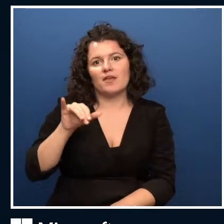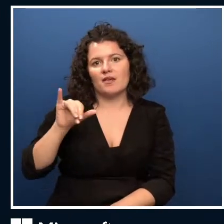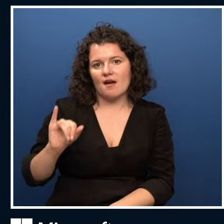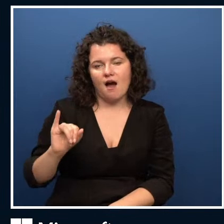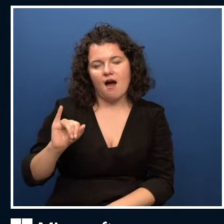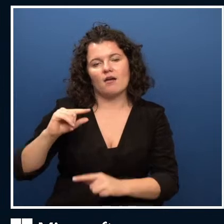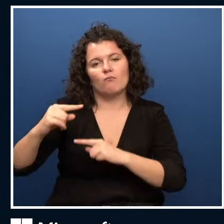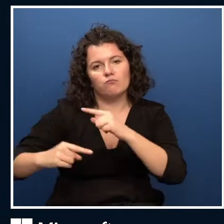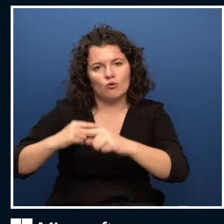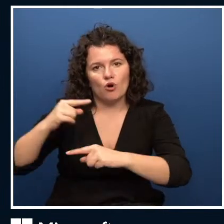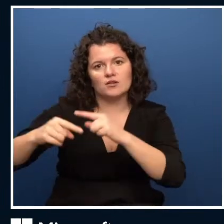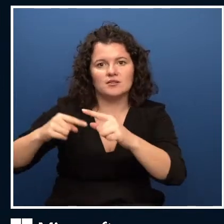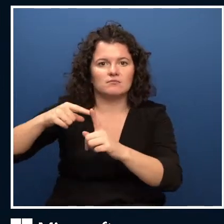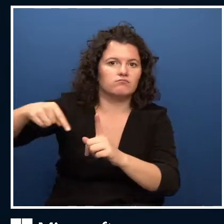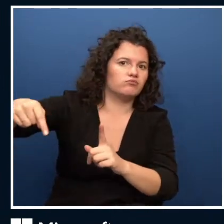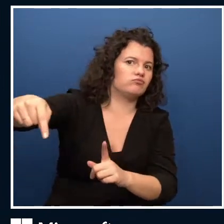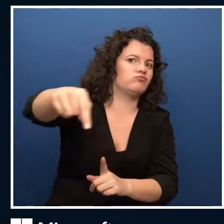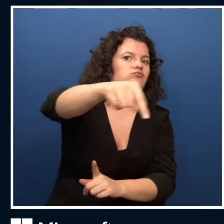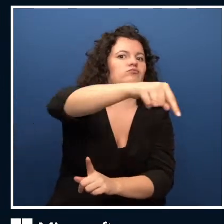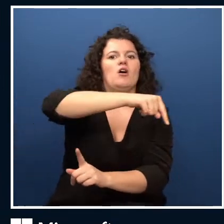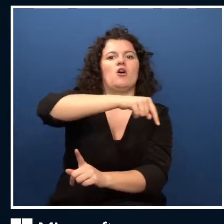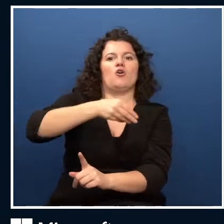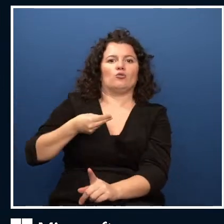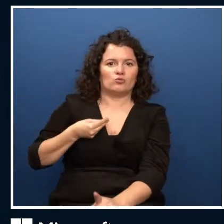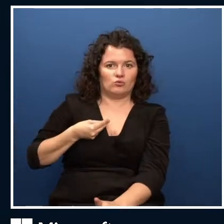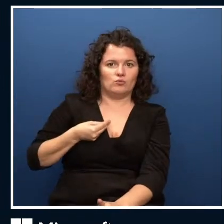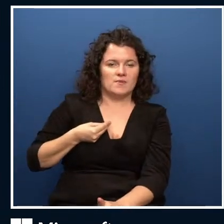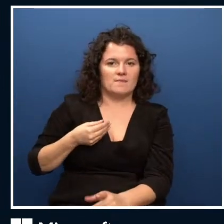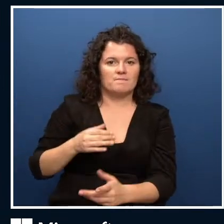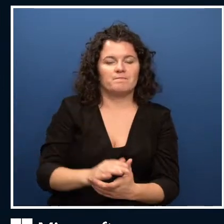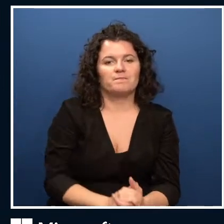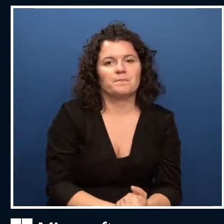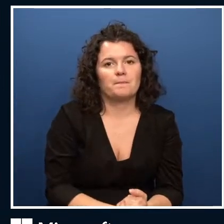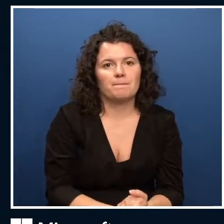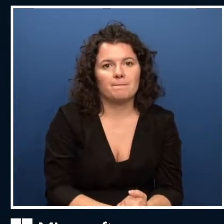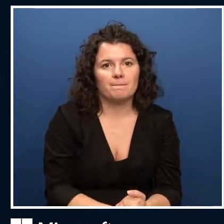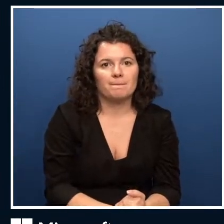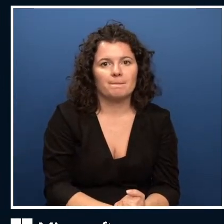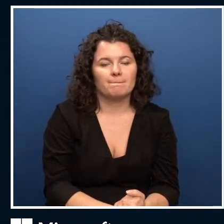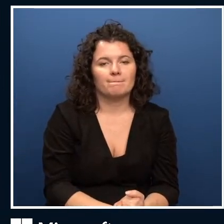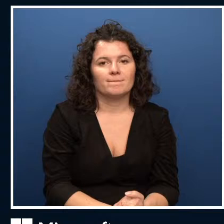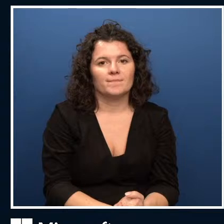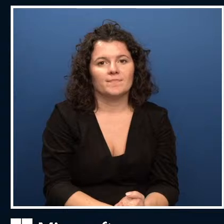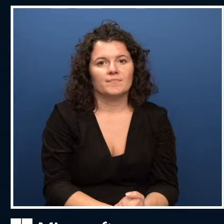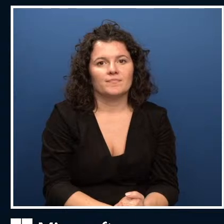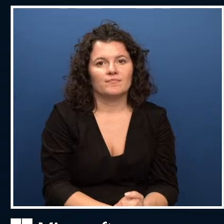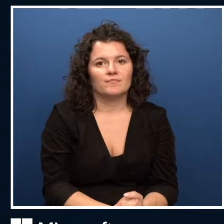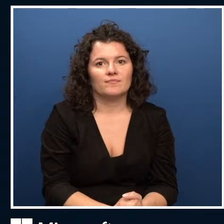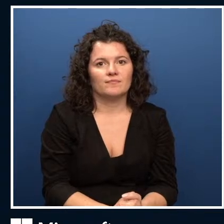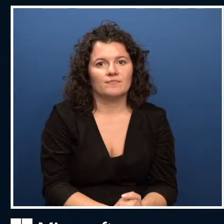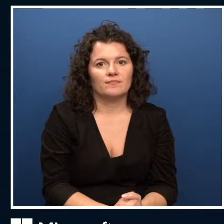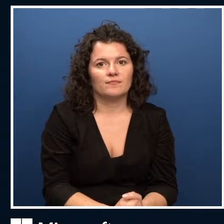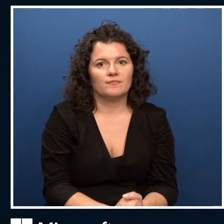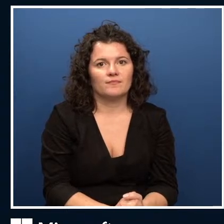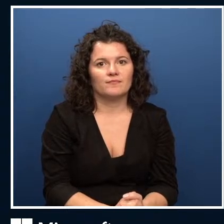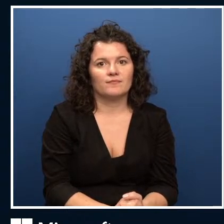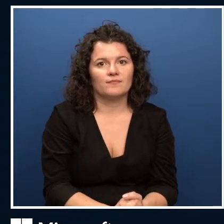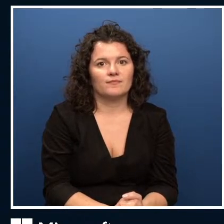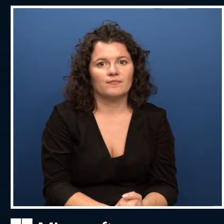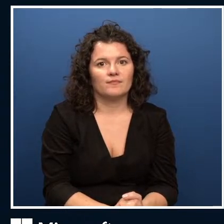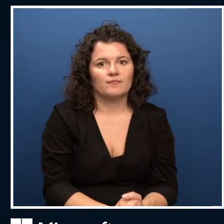that. And it is also the kind of the concept of AI on